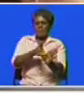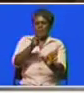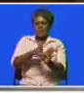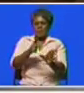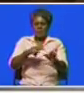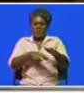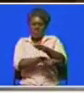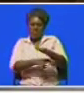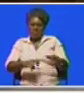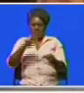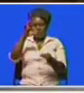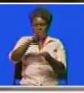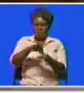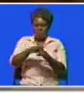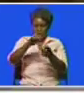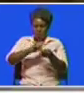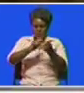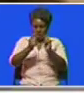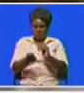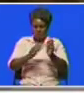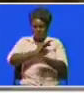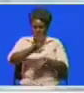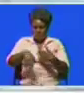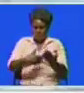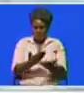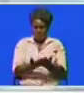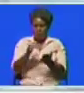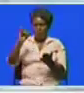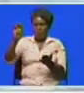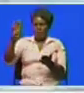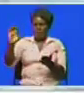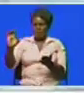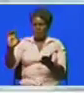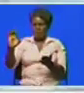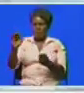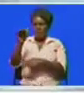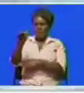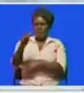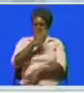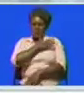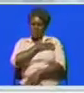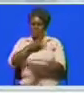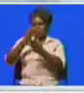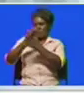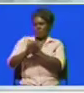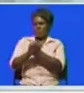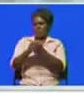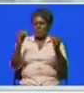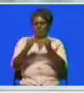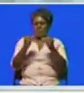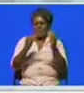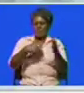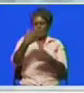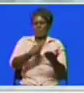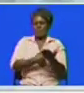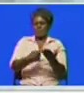wa kura, wabadilishe wote. IEBC has reached out to both NASA and Jubilee for a joint meeting next week